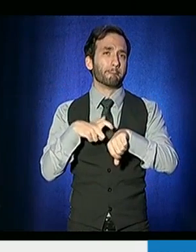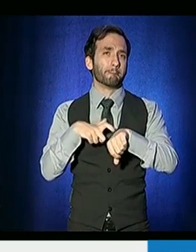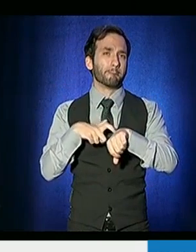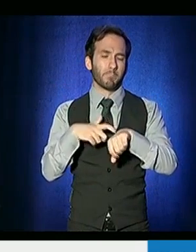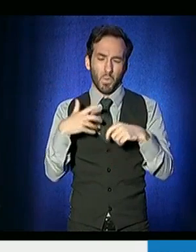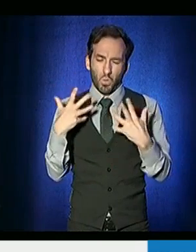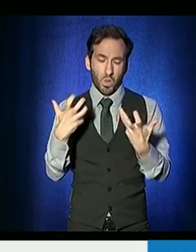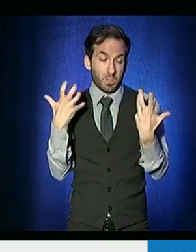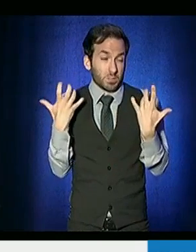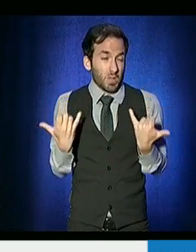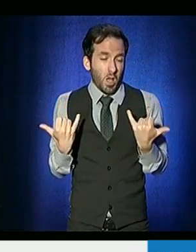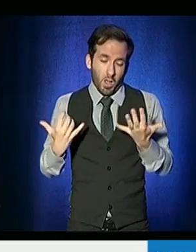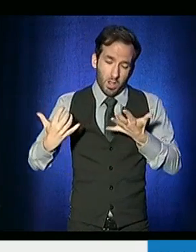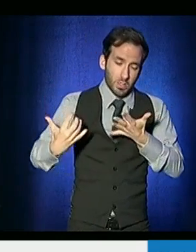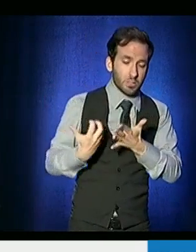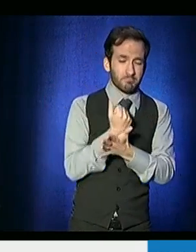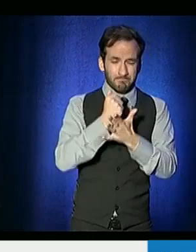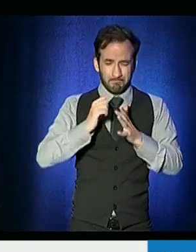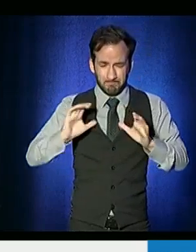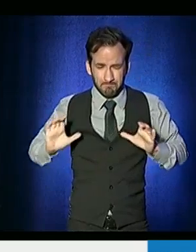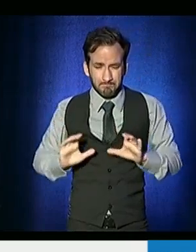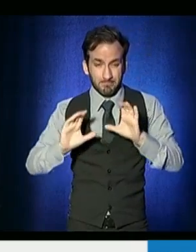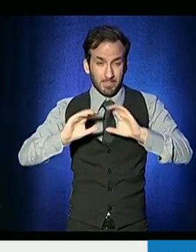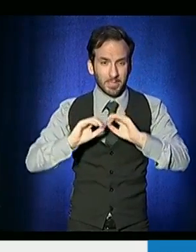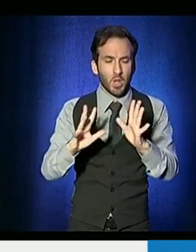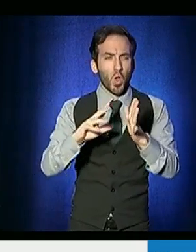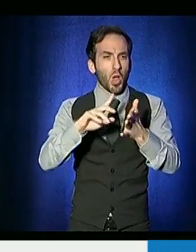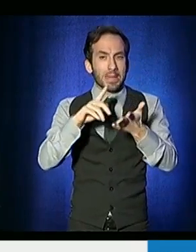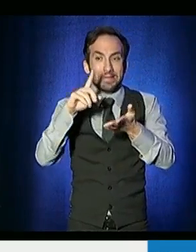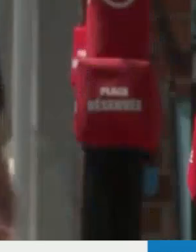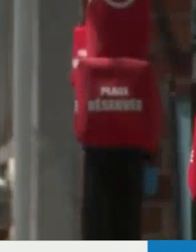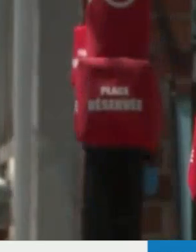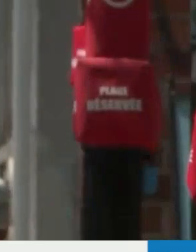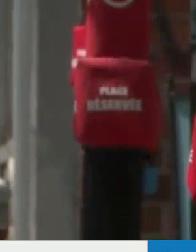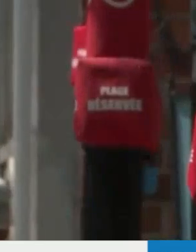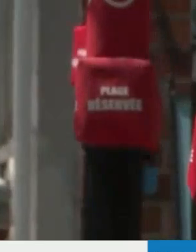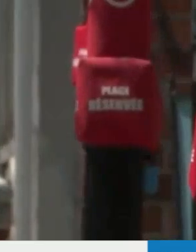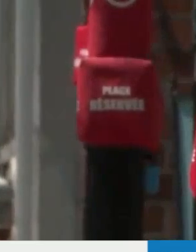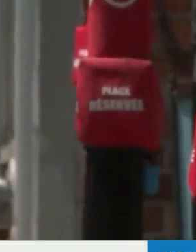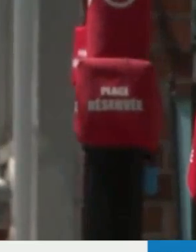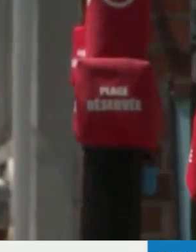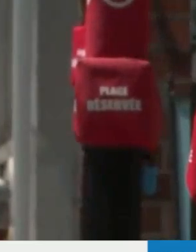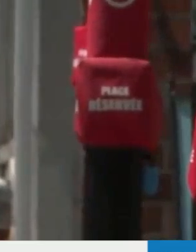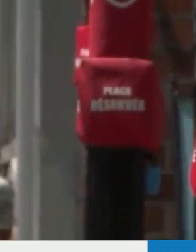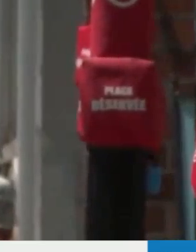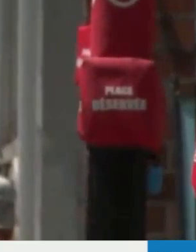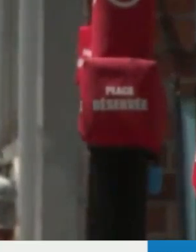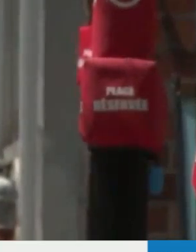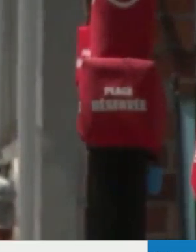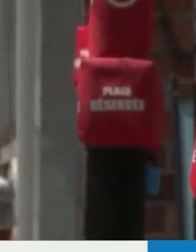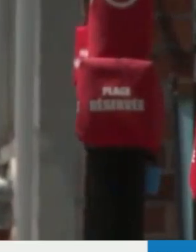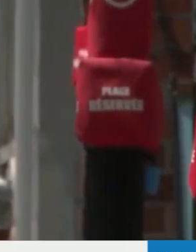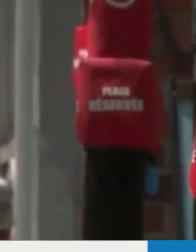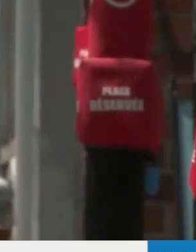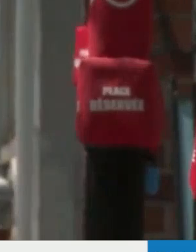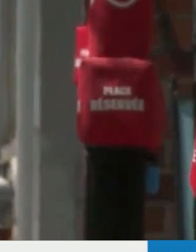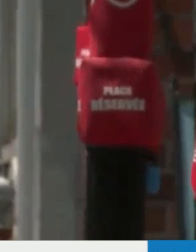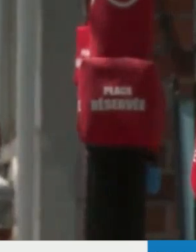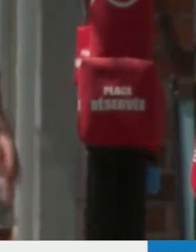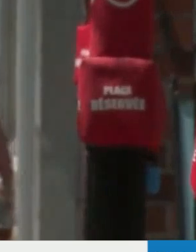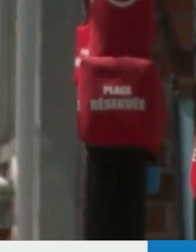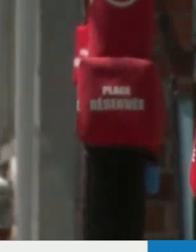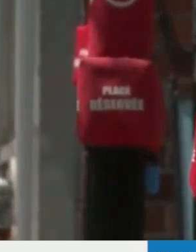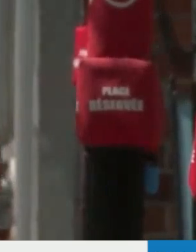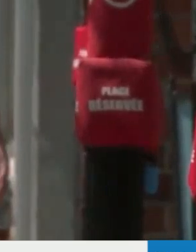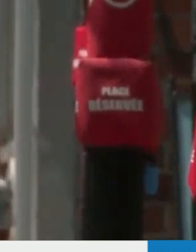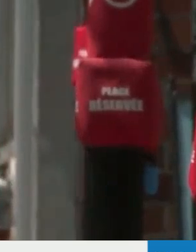time, time that we could put into defining what we need to do. The group will have 3 months to meet with community groups. Sylvie